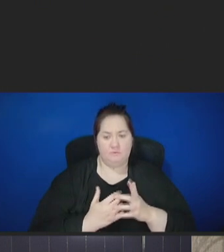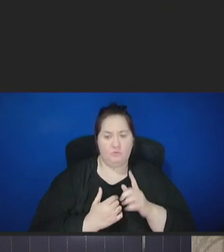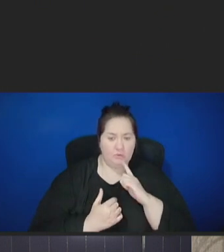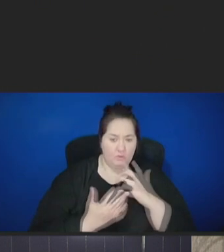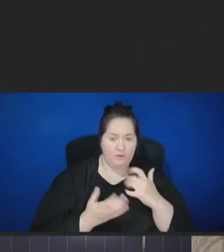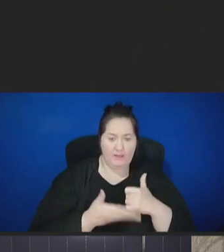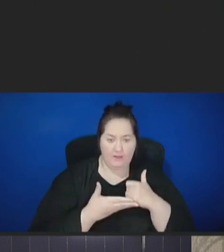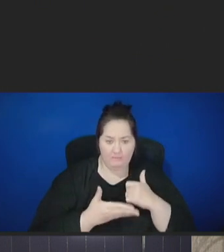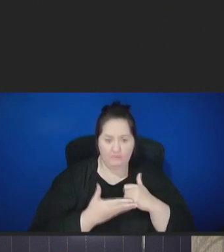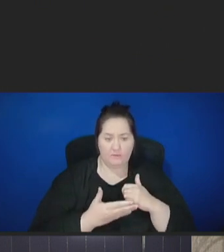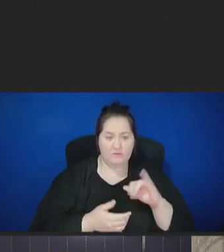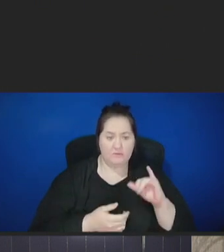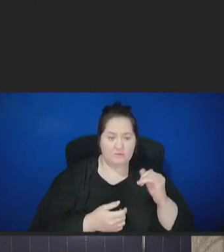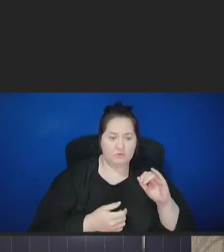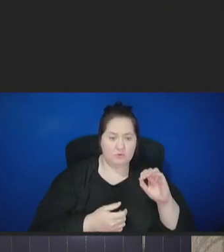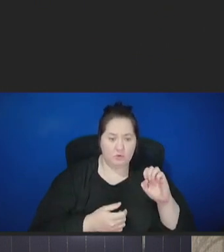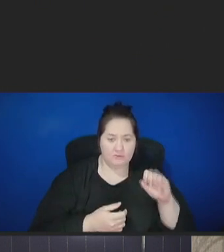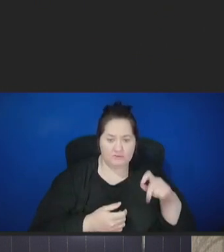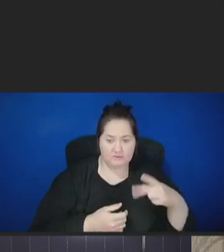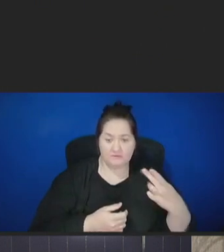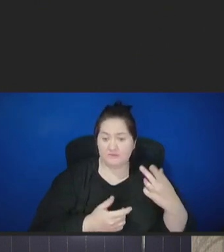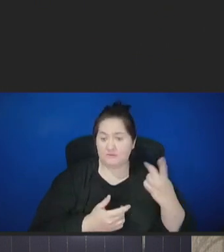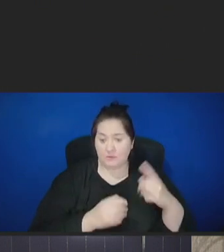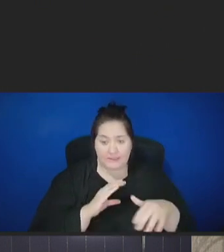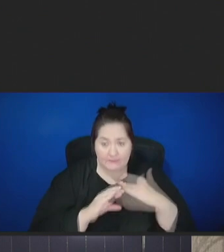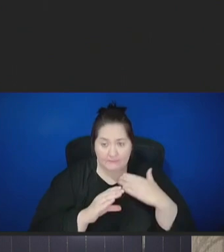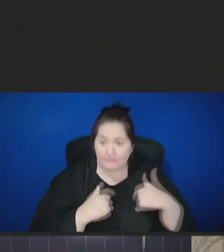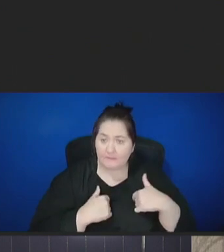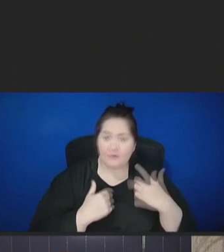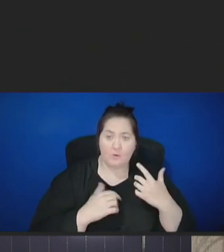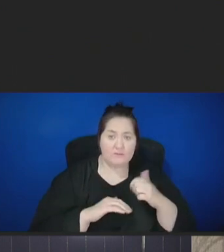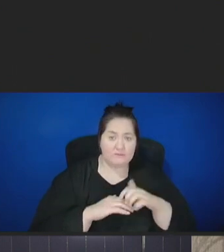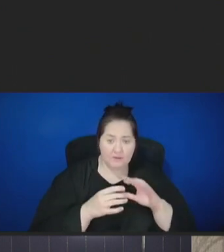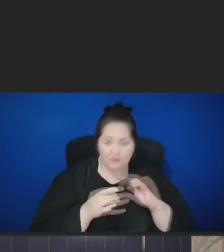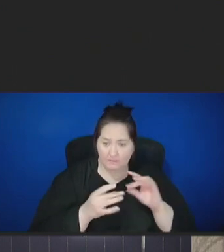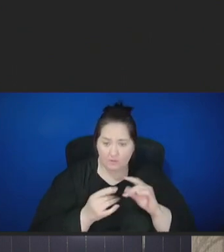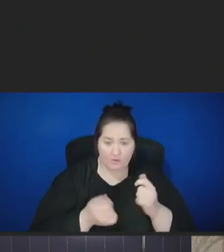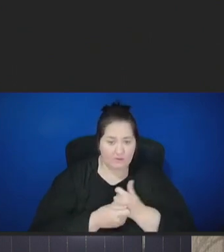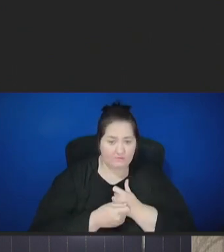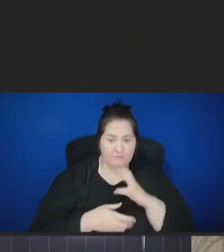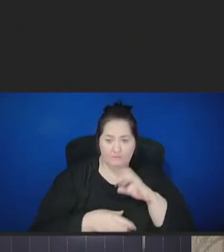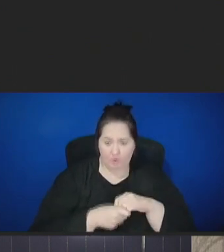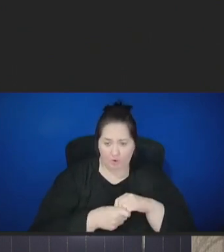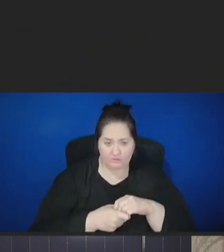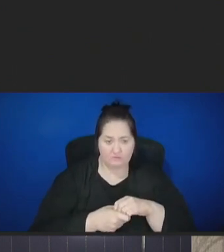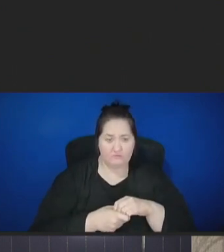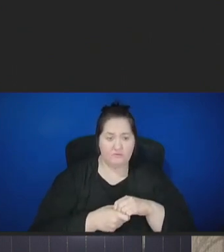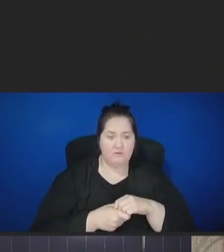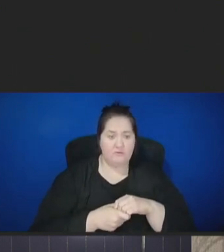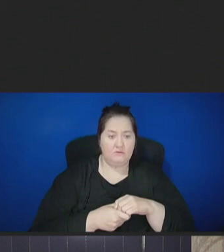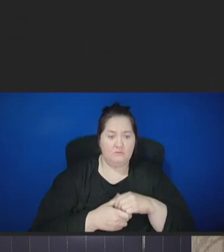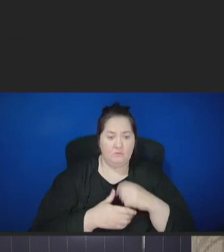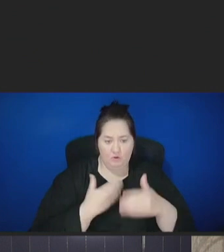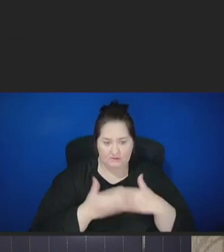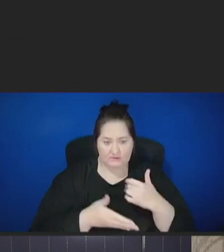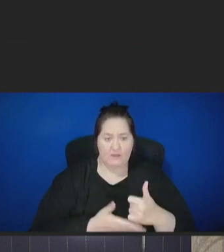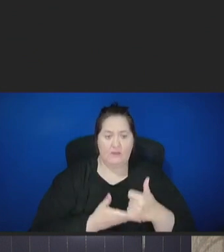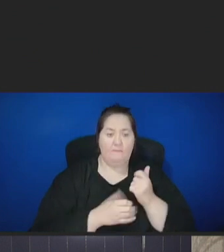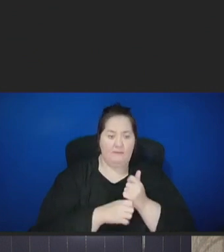help Joseph, if somebody could please email me or send me a comment, I would love to be part of the discussions that help you guys make